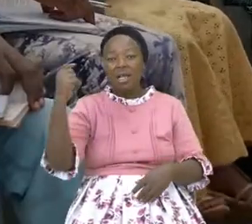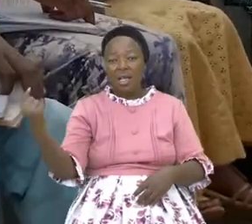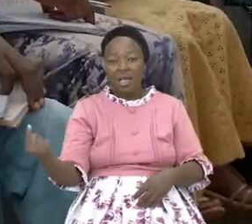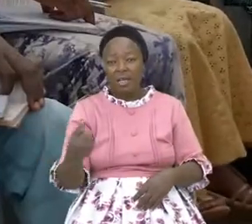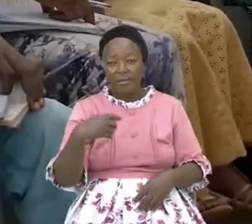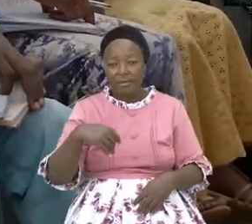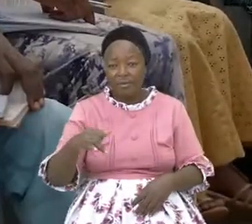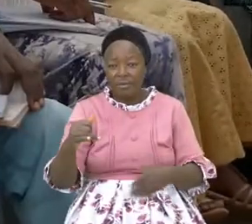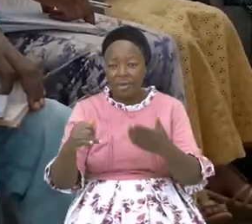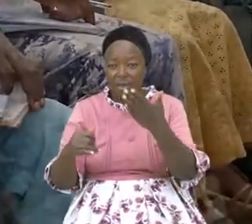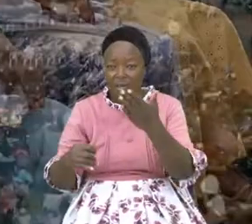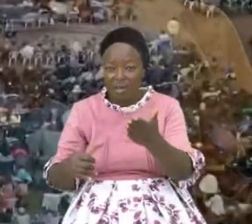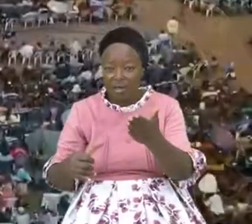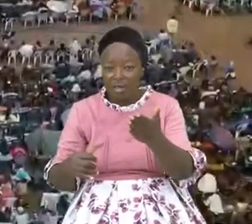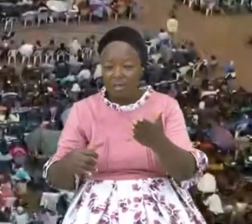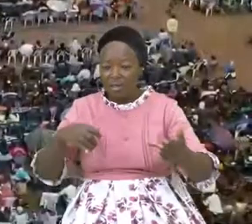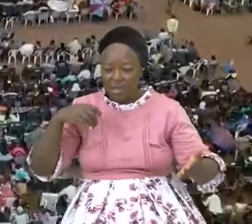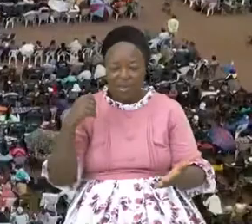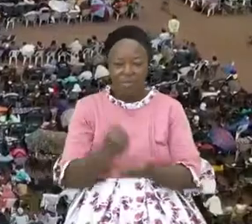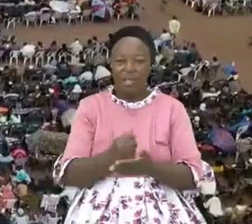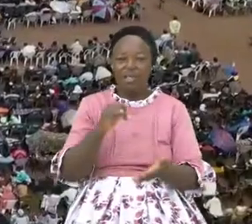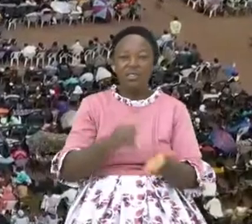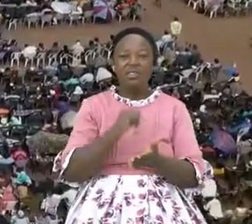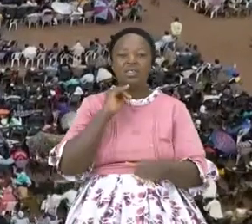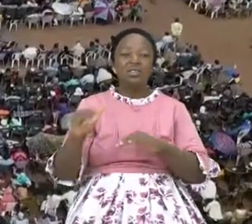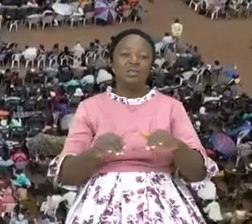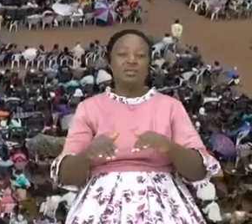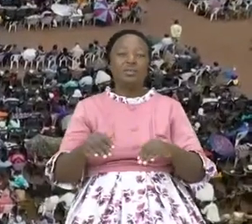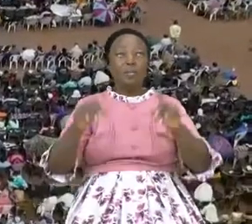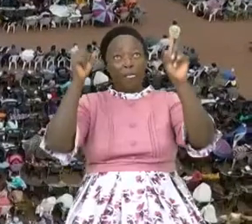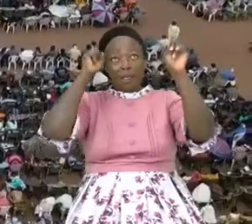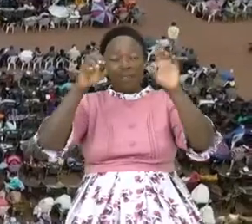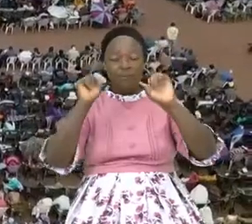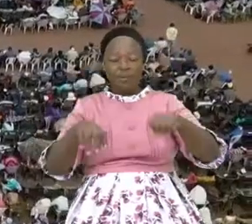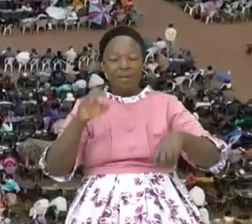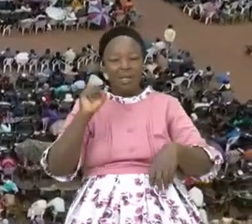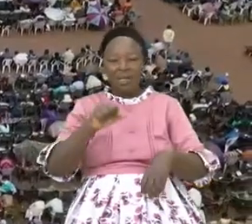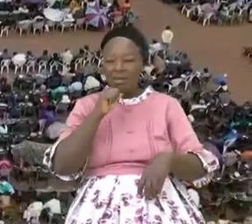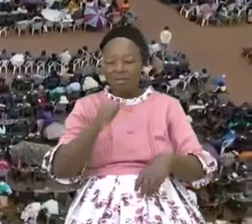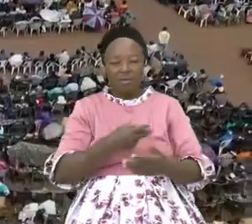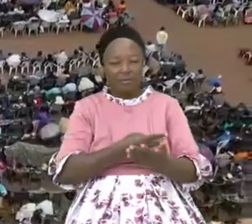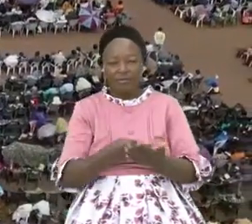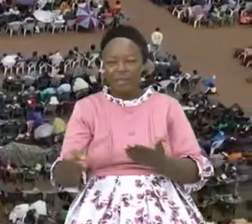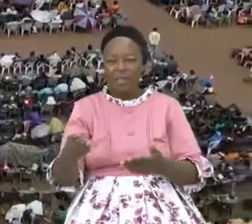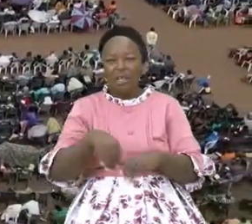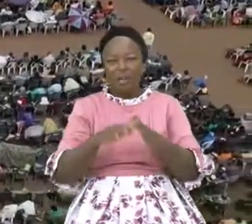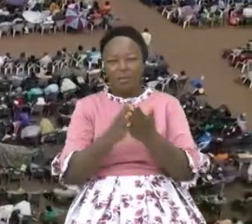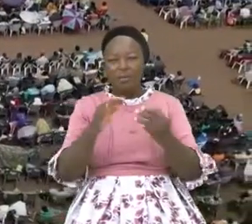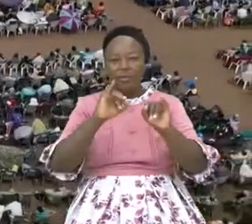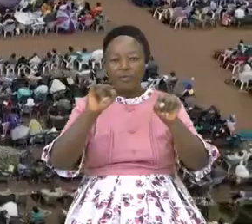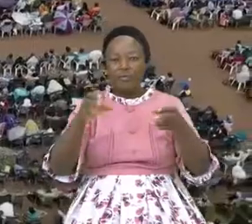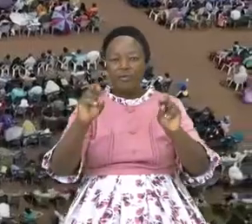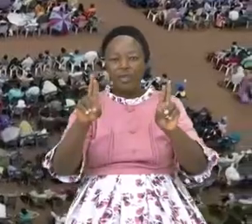Amen. Amen. It is done. His power cannot fail. Jeremiah chapter